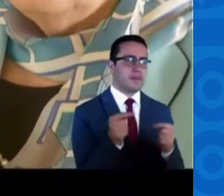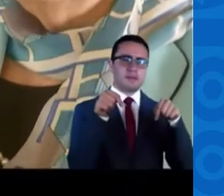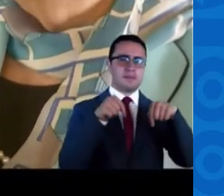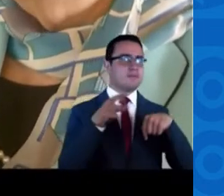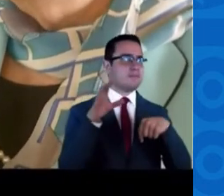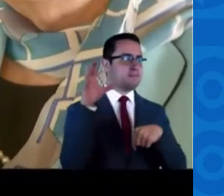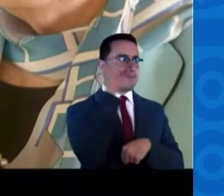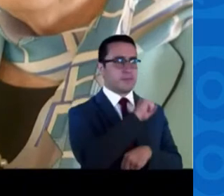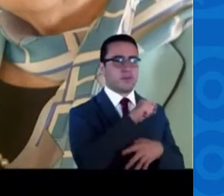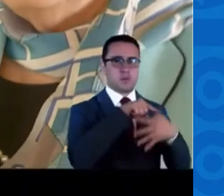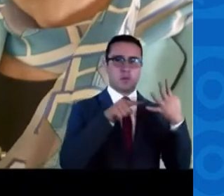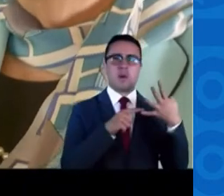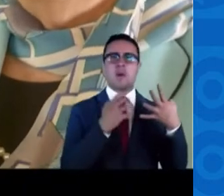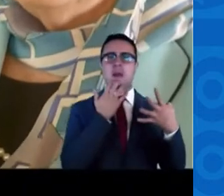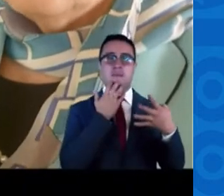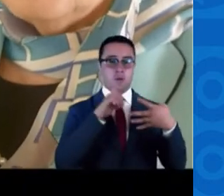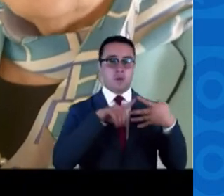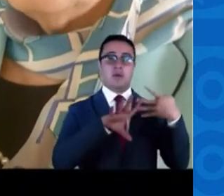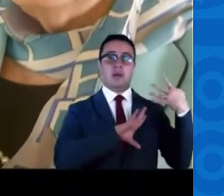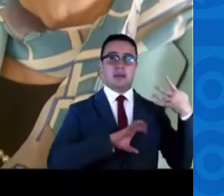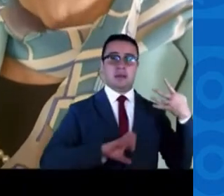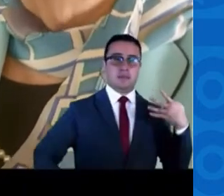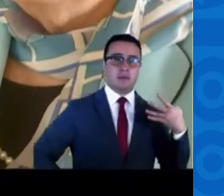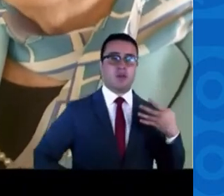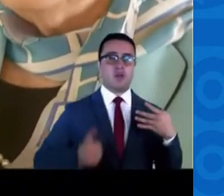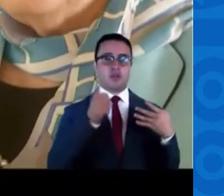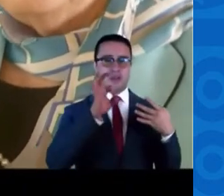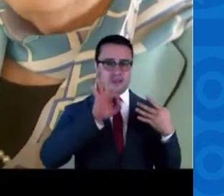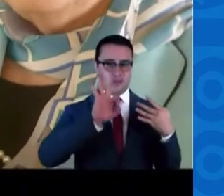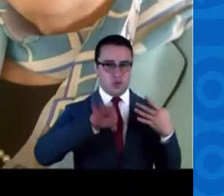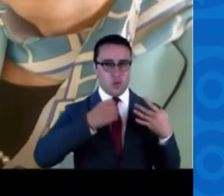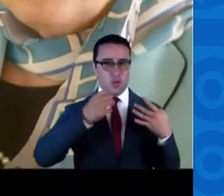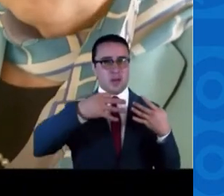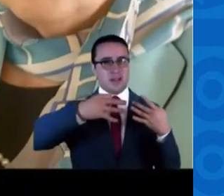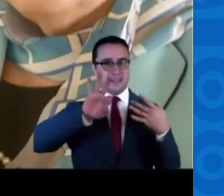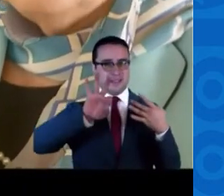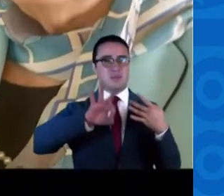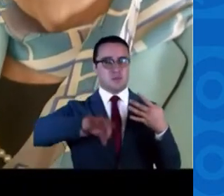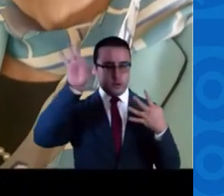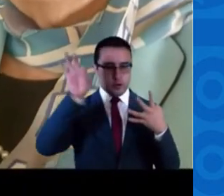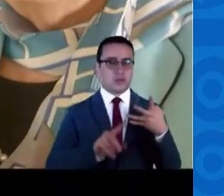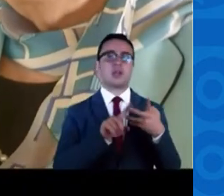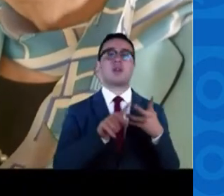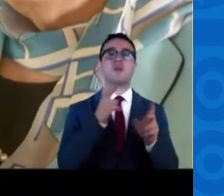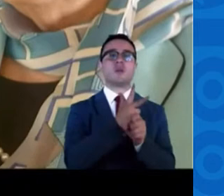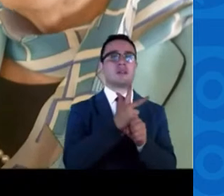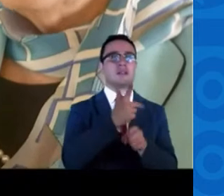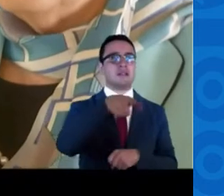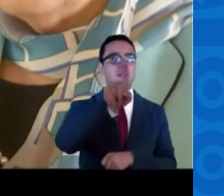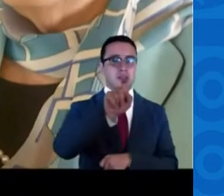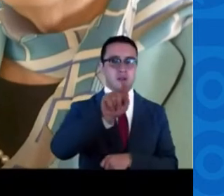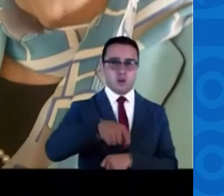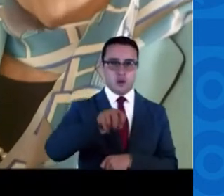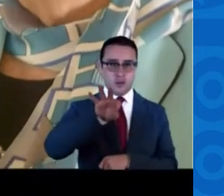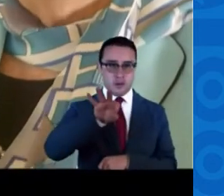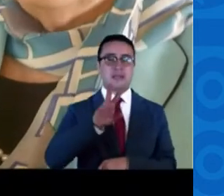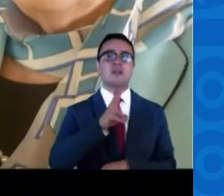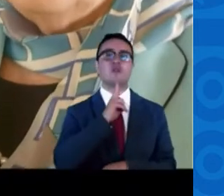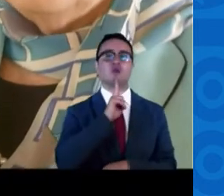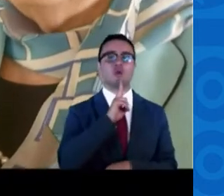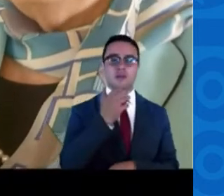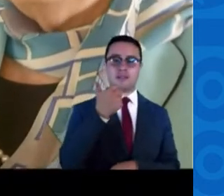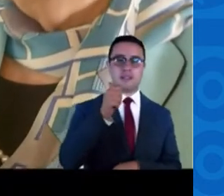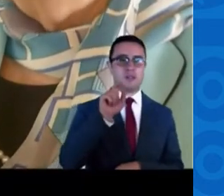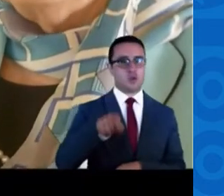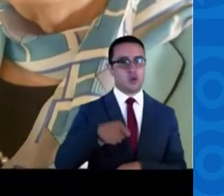this impact the economy? Here we have four examples. In El Salvador, 10.3%, in Guatemala, 16.3%,